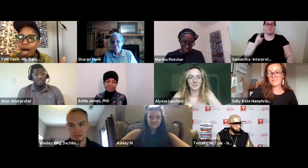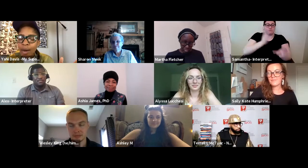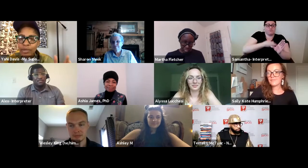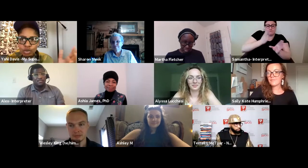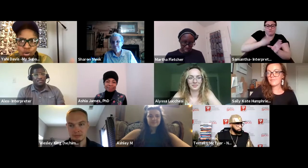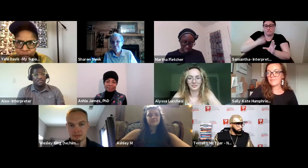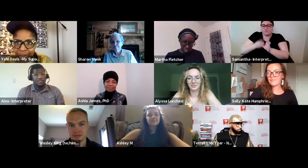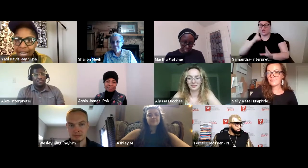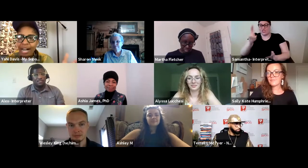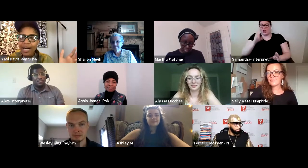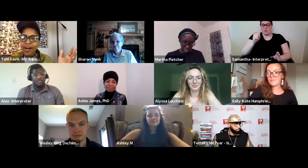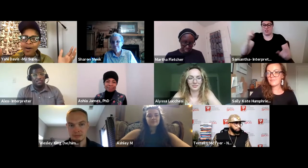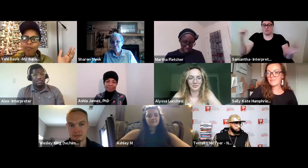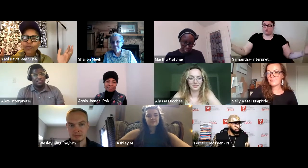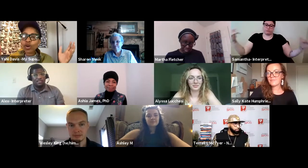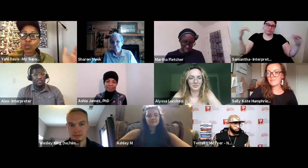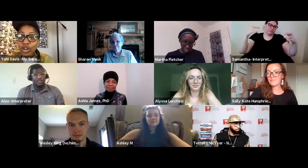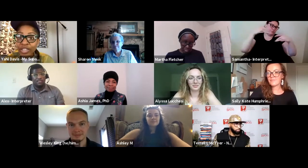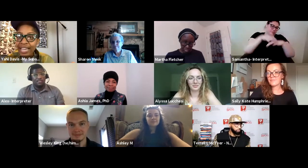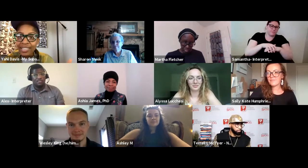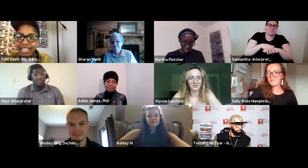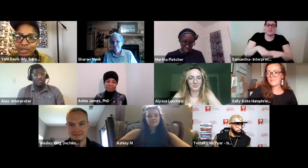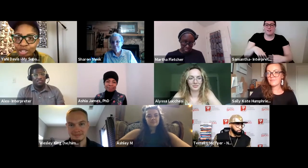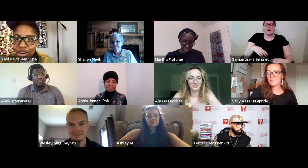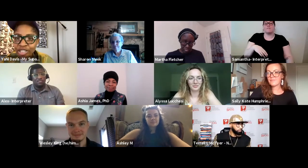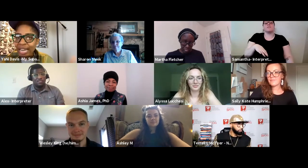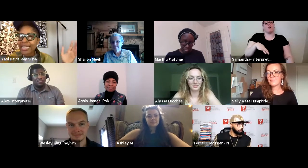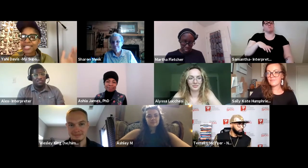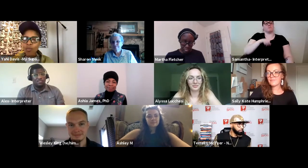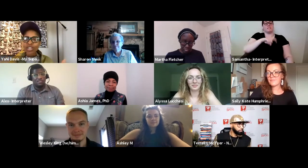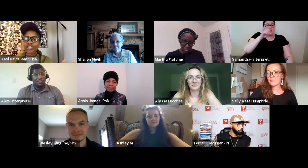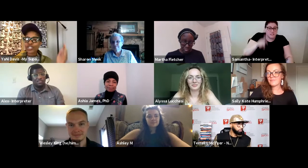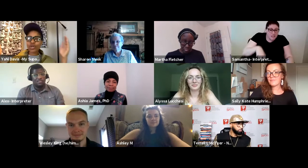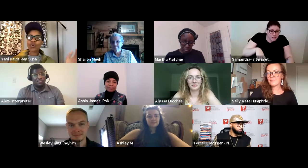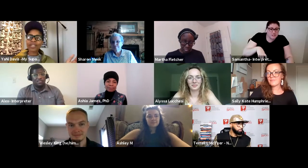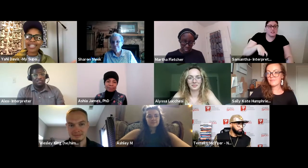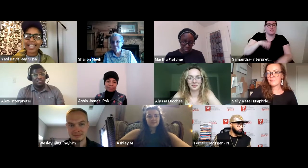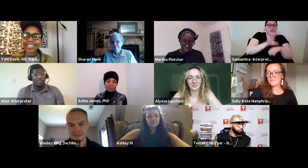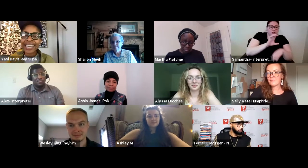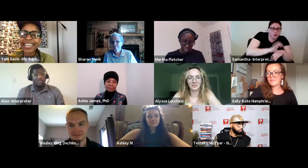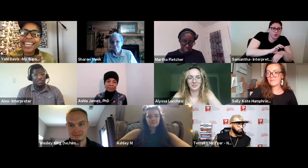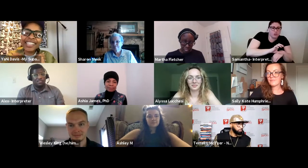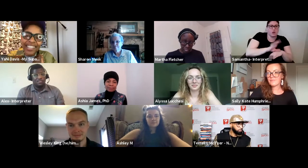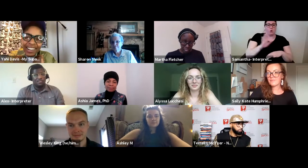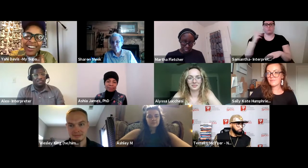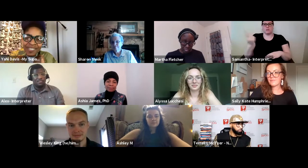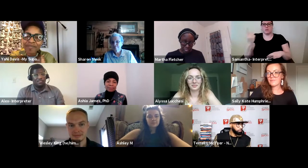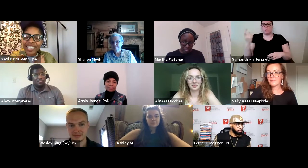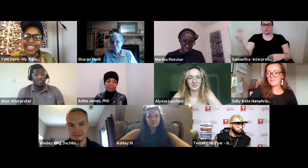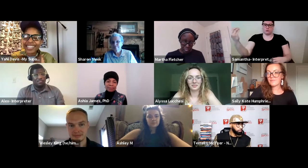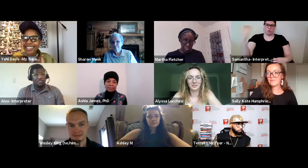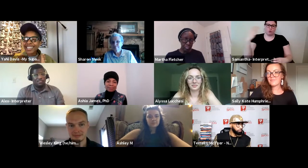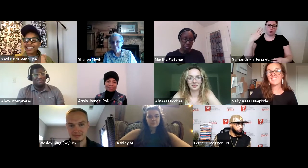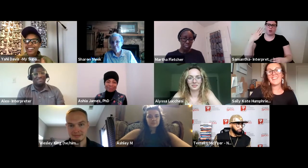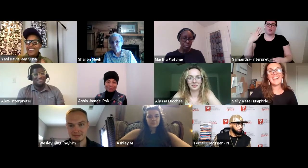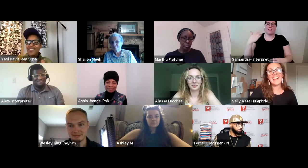Lansing, Missouri, Fort Worth, Galileo Church, and then someone just told me that they love